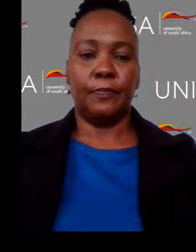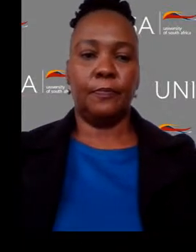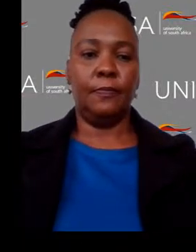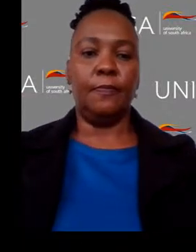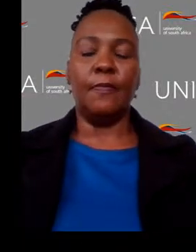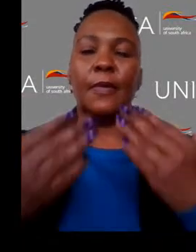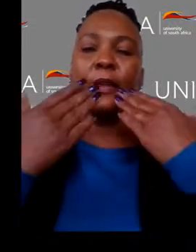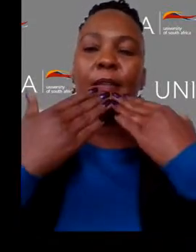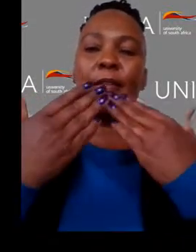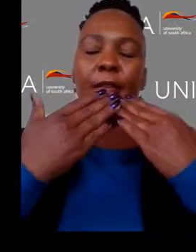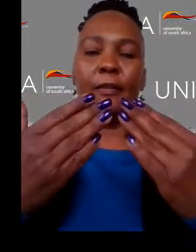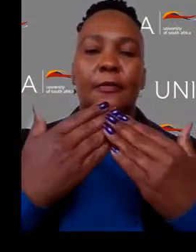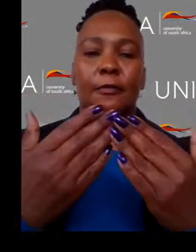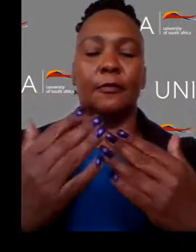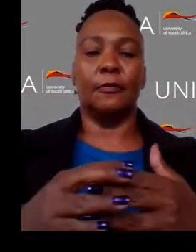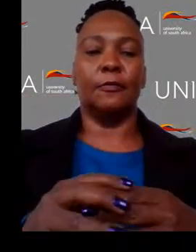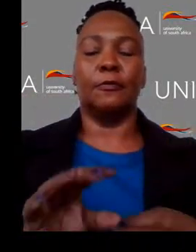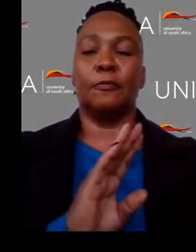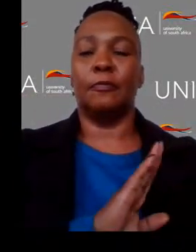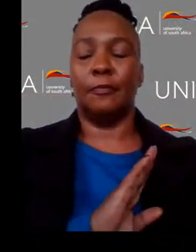Thank you, colleague.